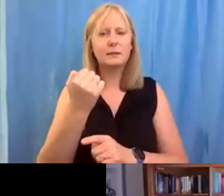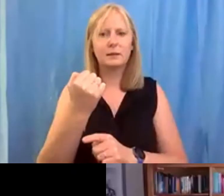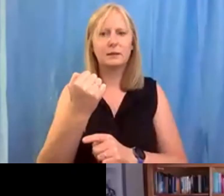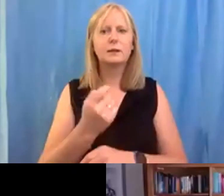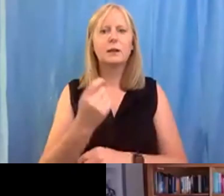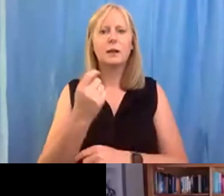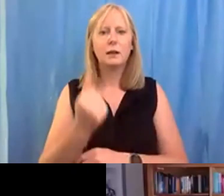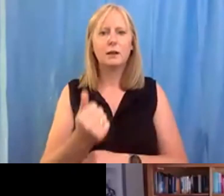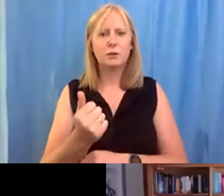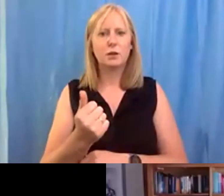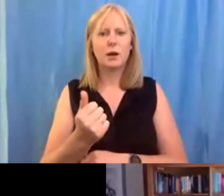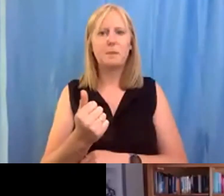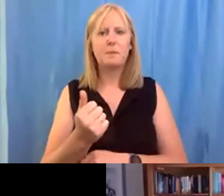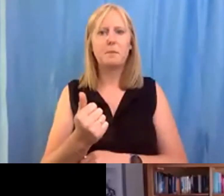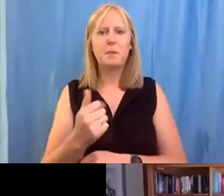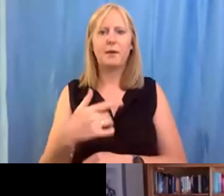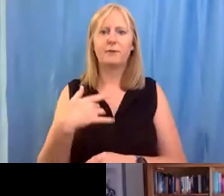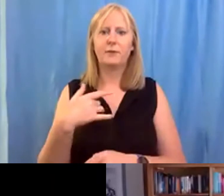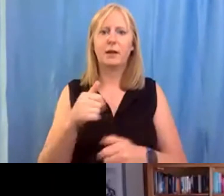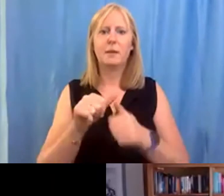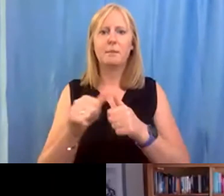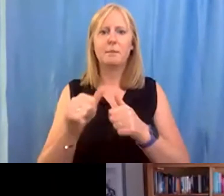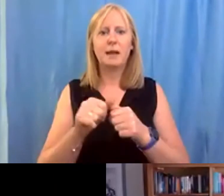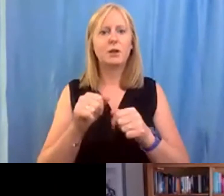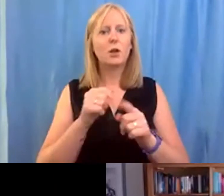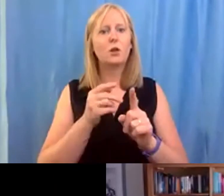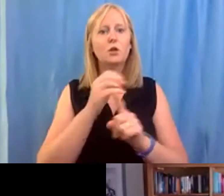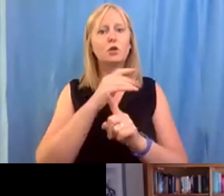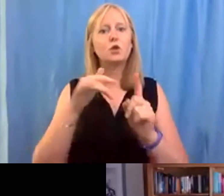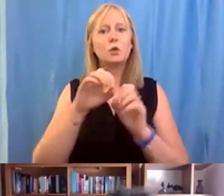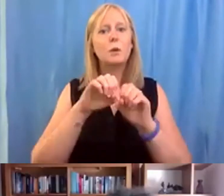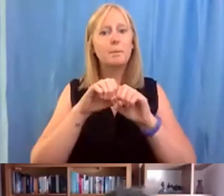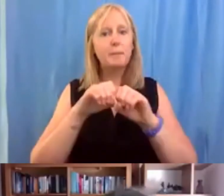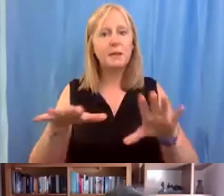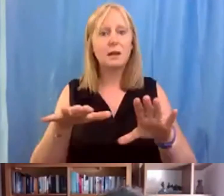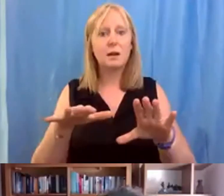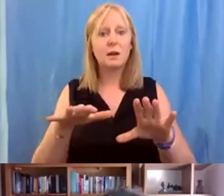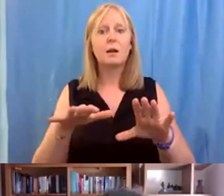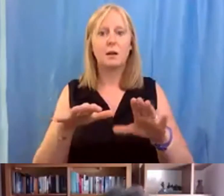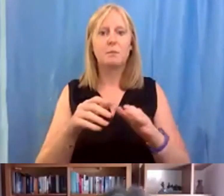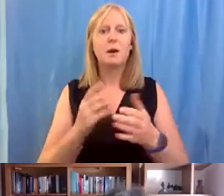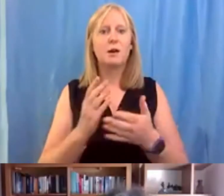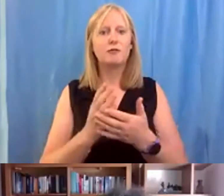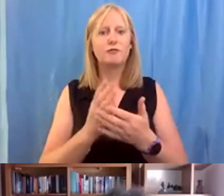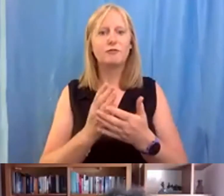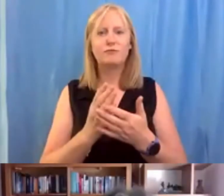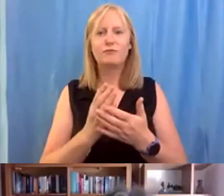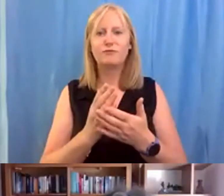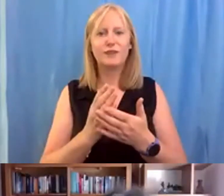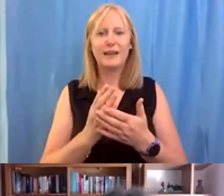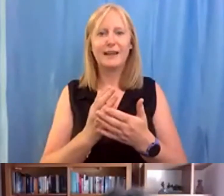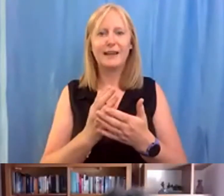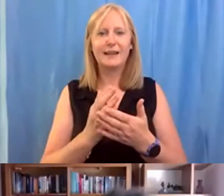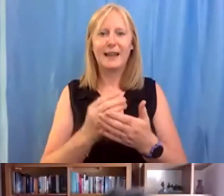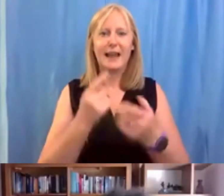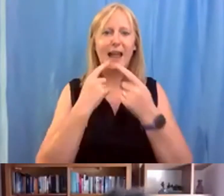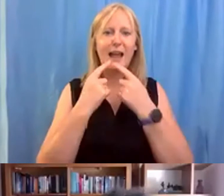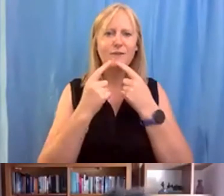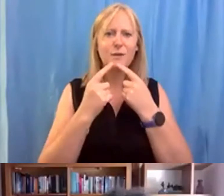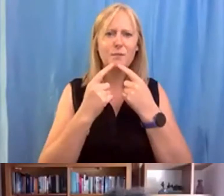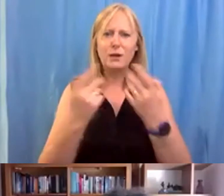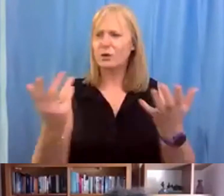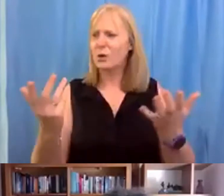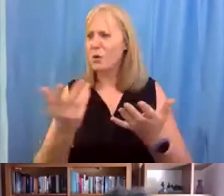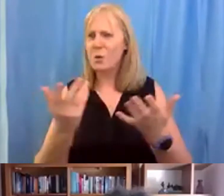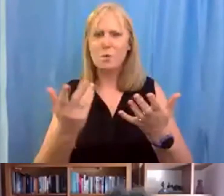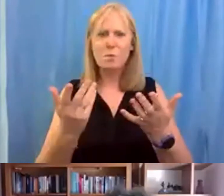finding information on social media, but quite a lot of information doesn't appear in the general publications that